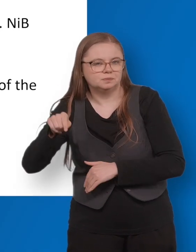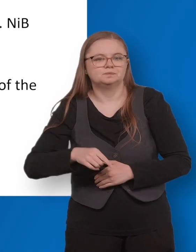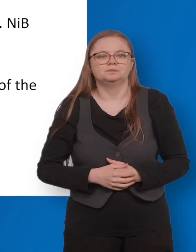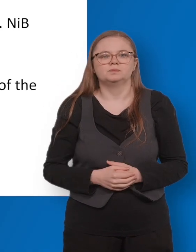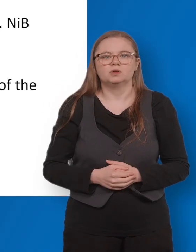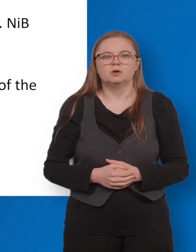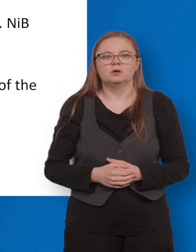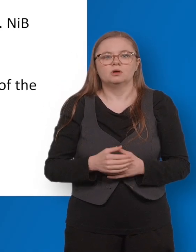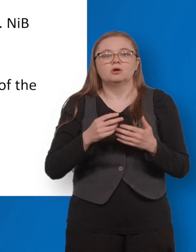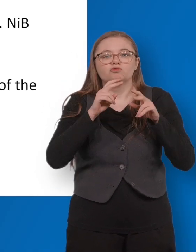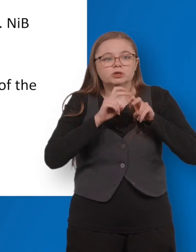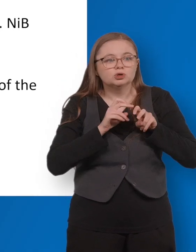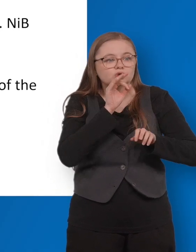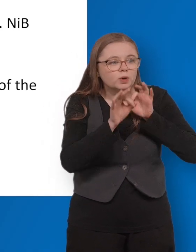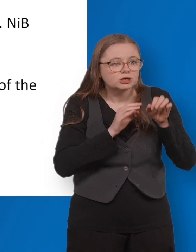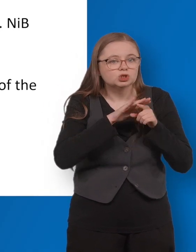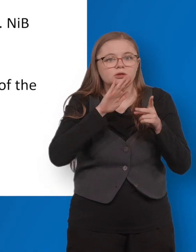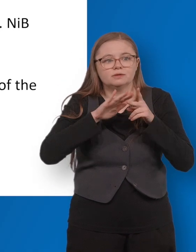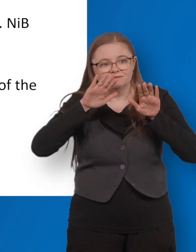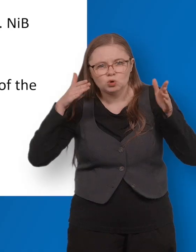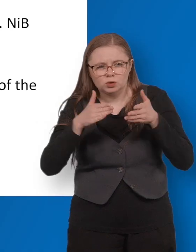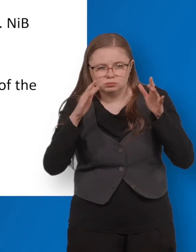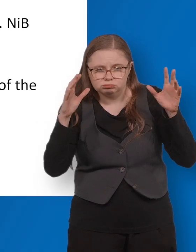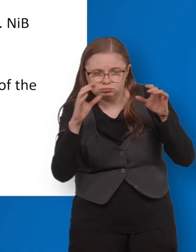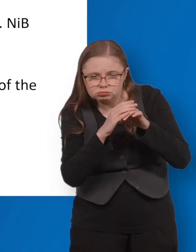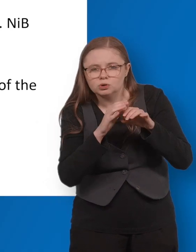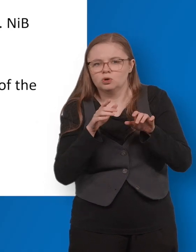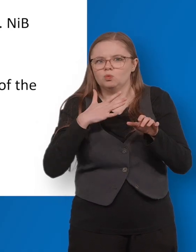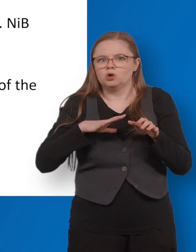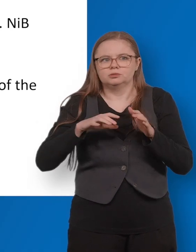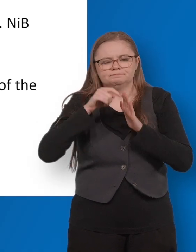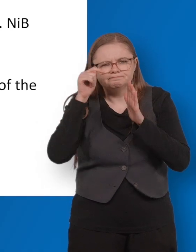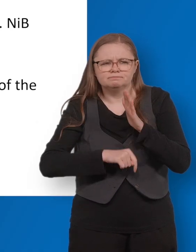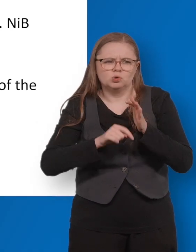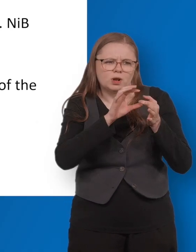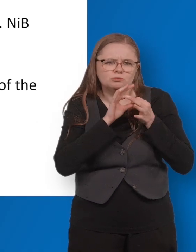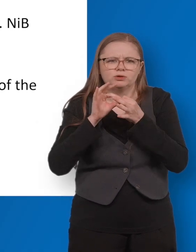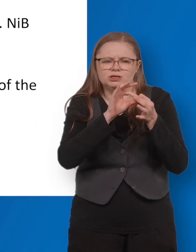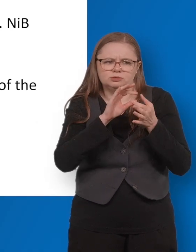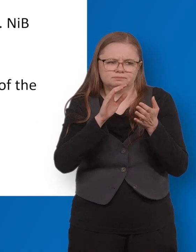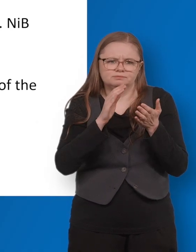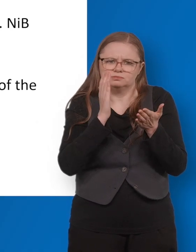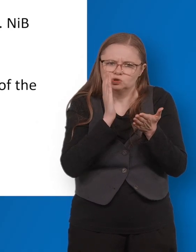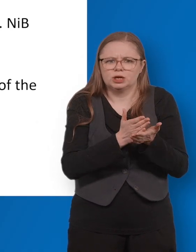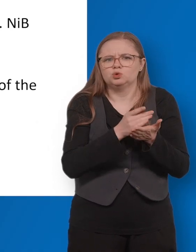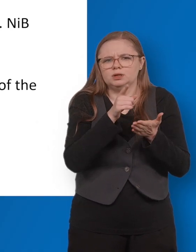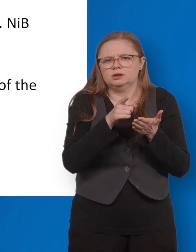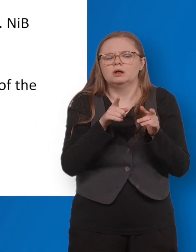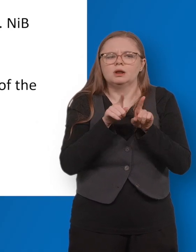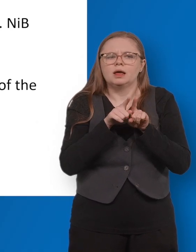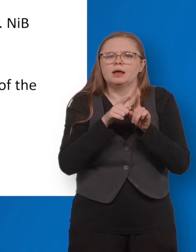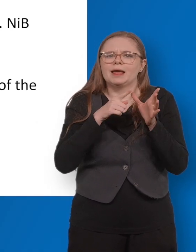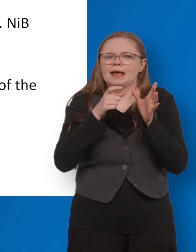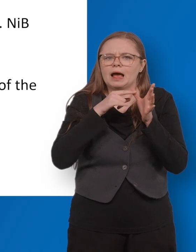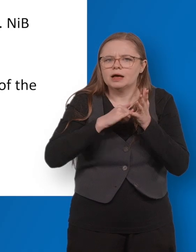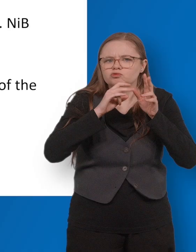in genuine collaboration, such as the NIB research, the Acas research. We have our research